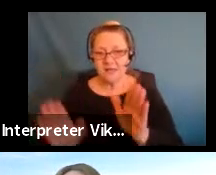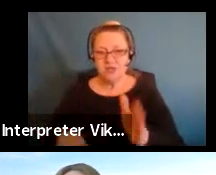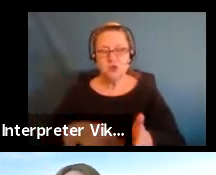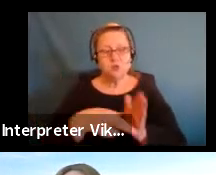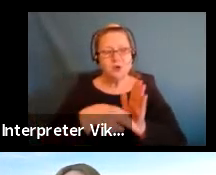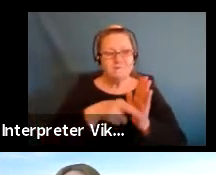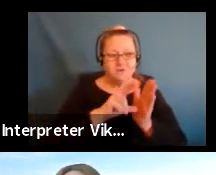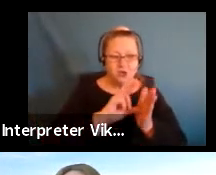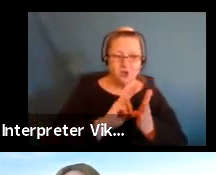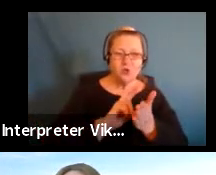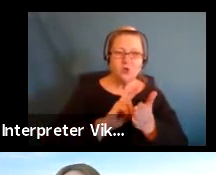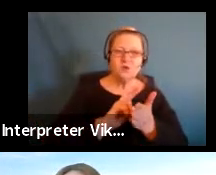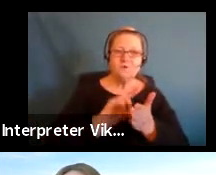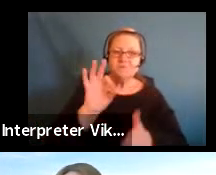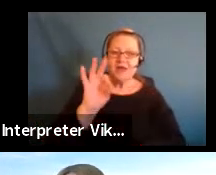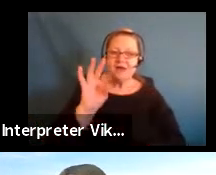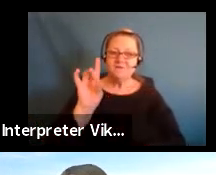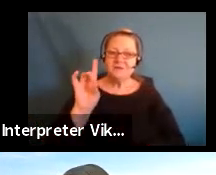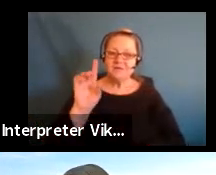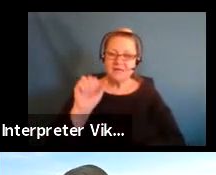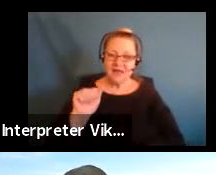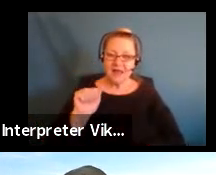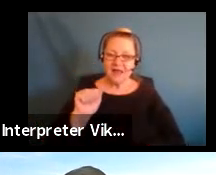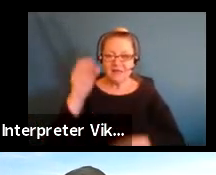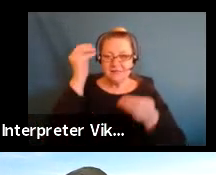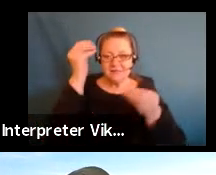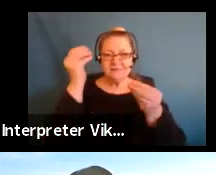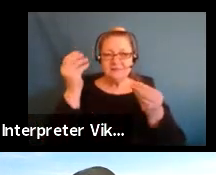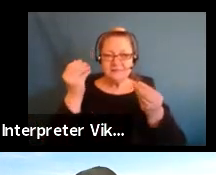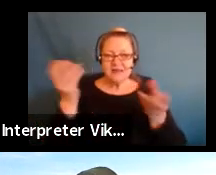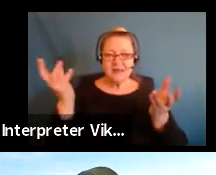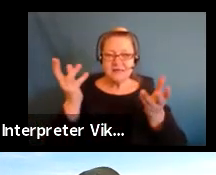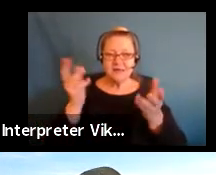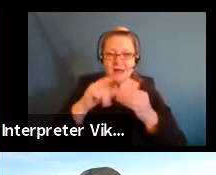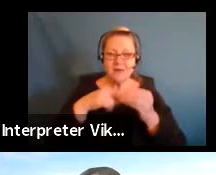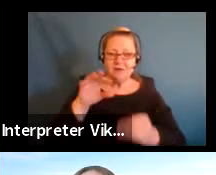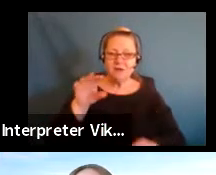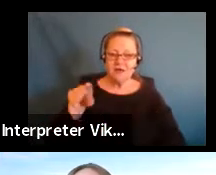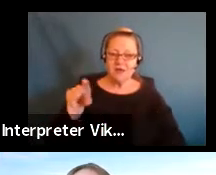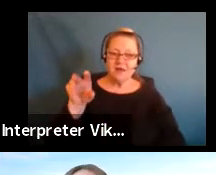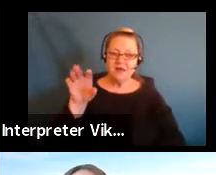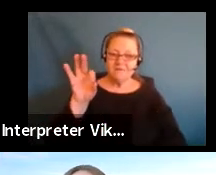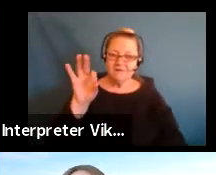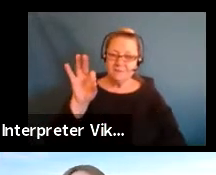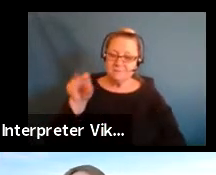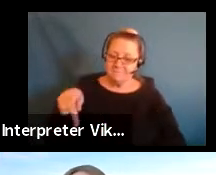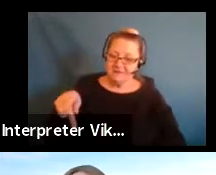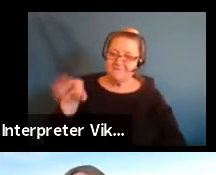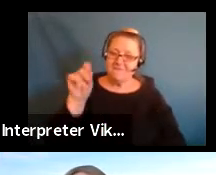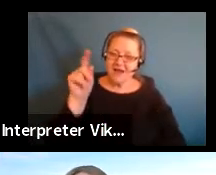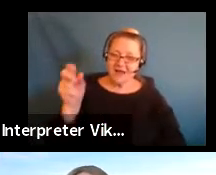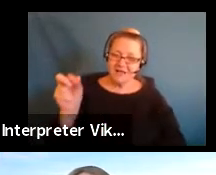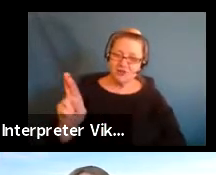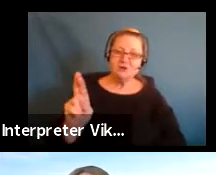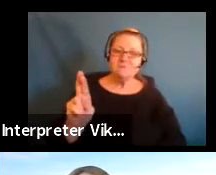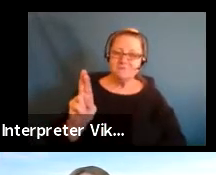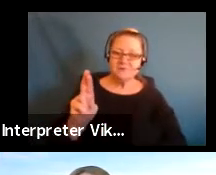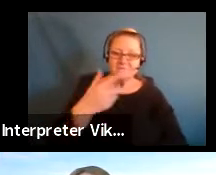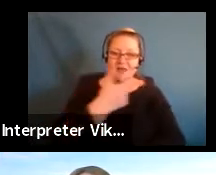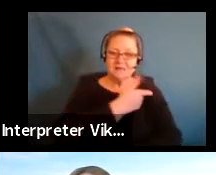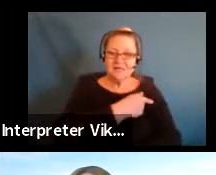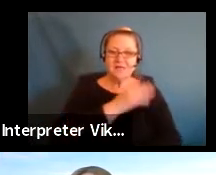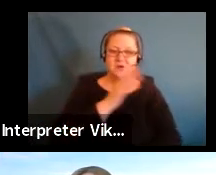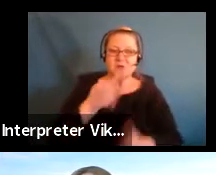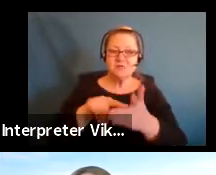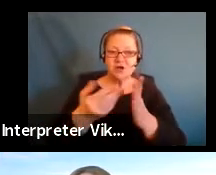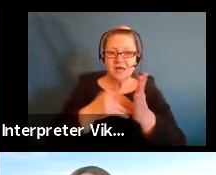review the FDA data on the Pfizer vaccine. And we'll be starting up again this Thursday through the